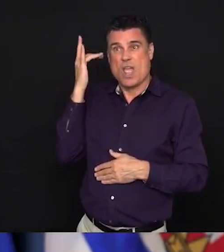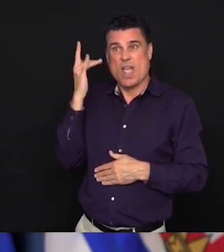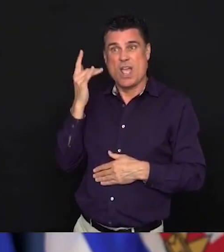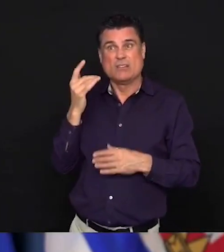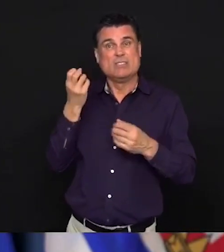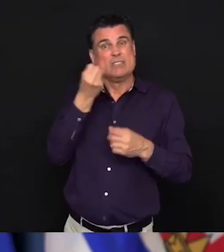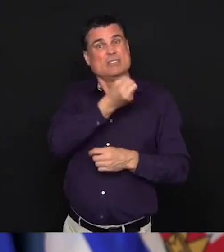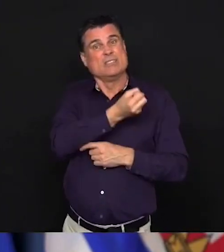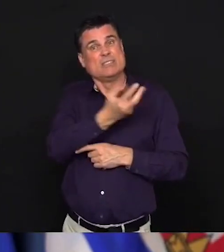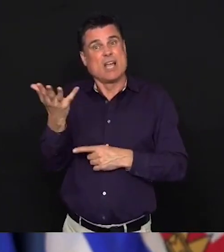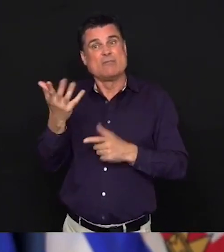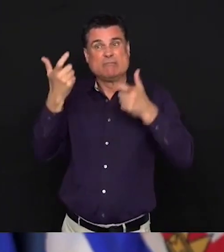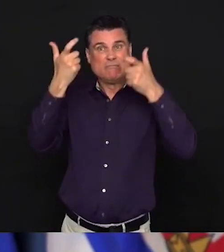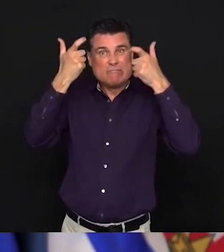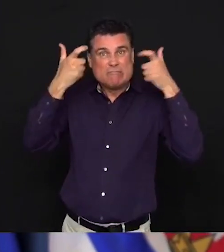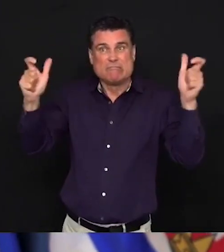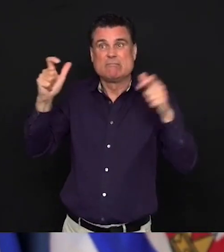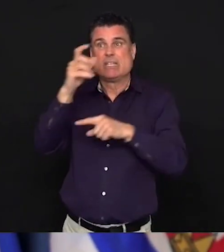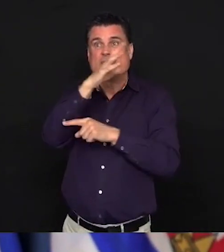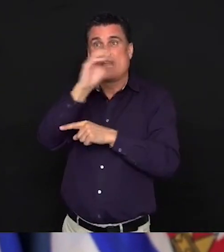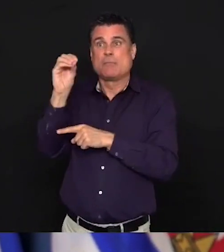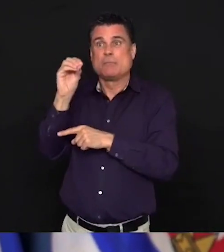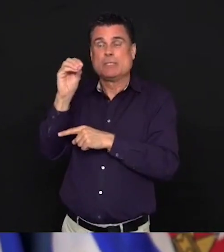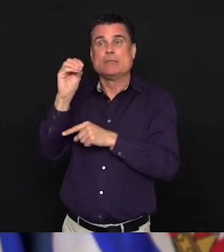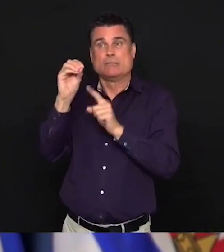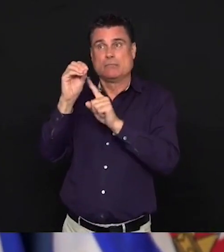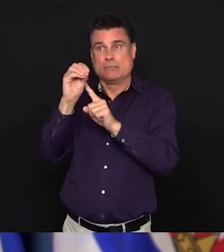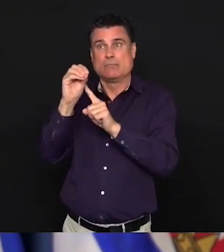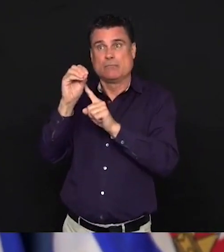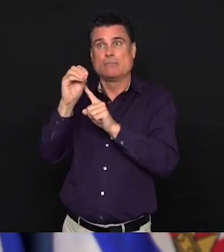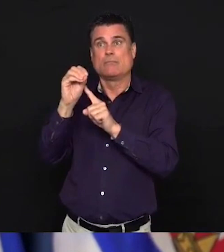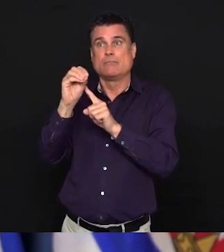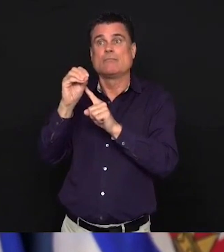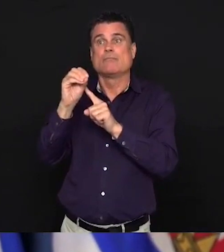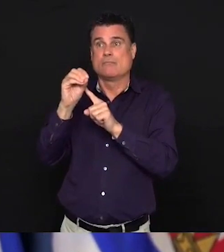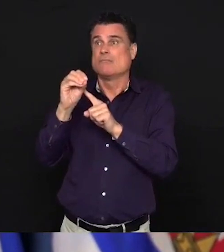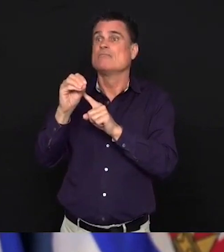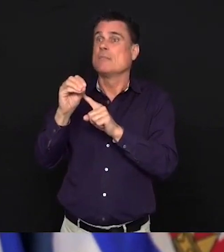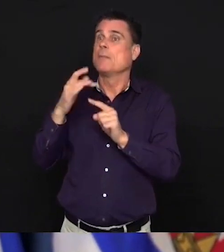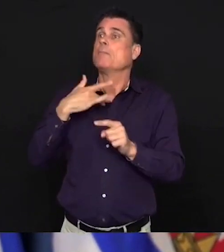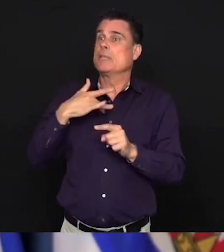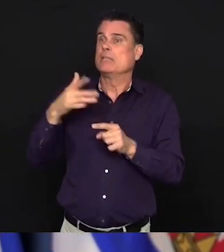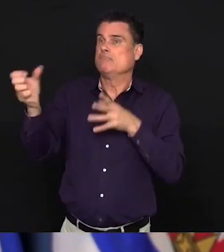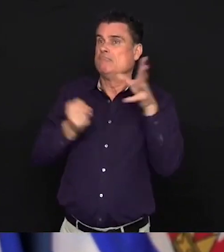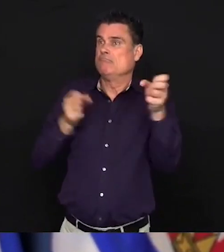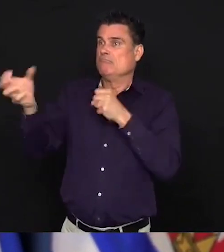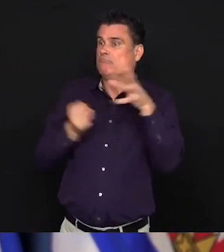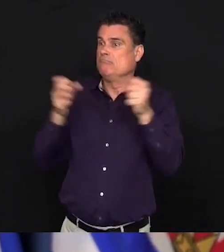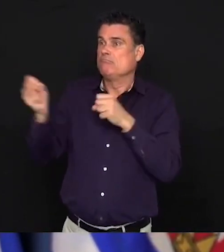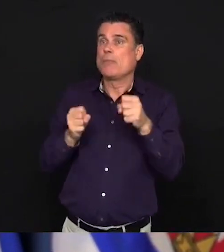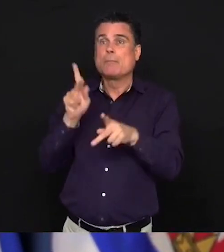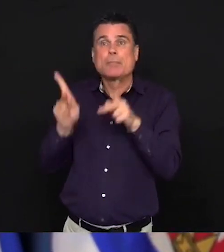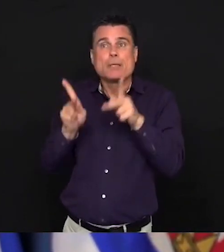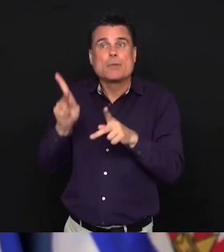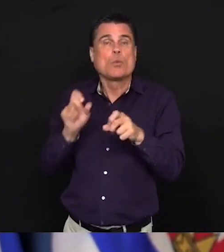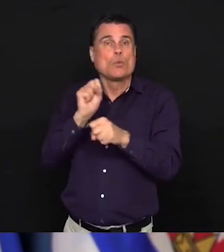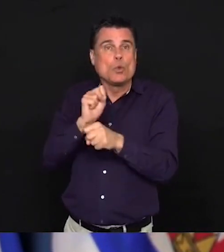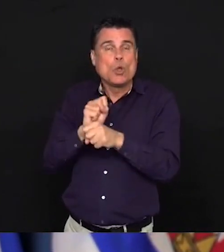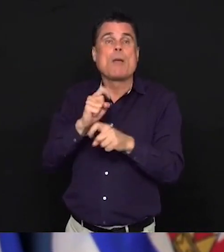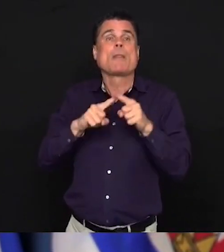have been gravely concerned about the future of forestry in British Columbia since I was sworn in as Premier coming